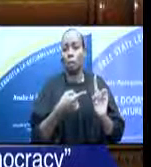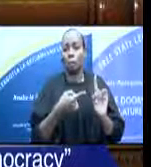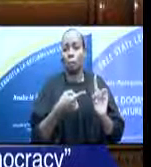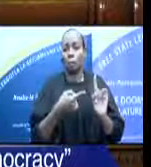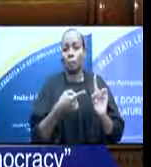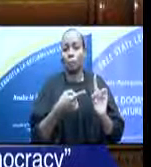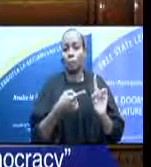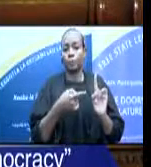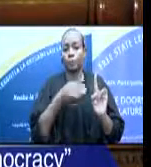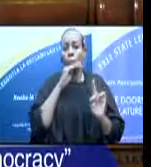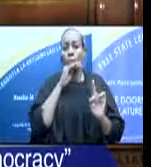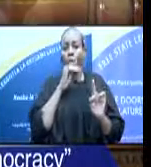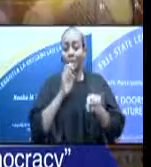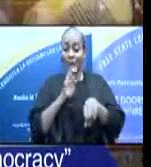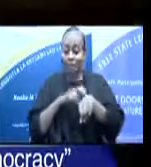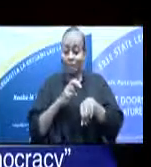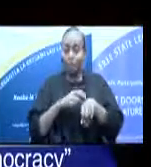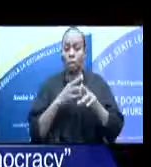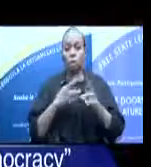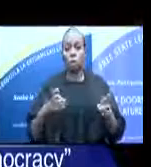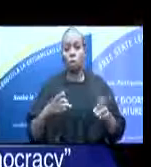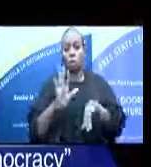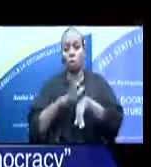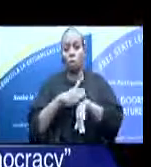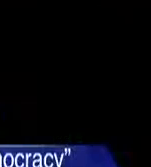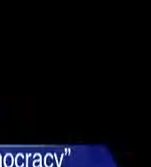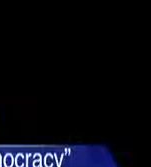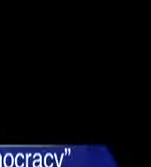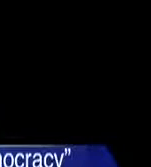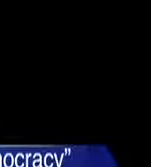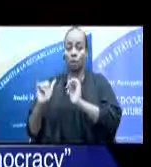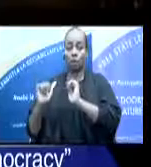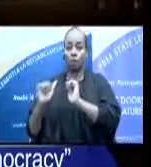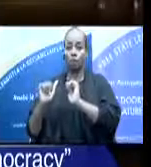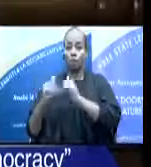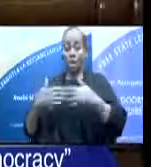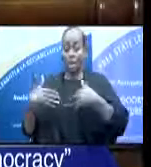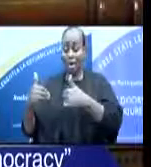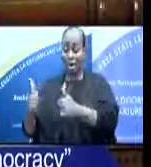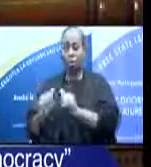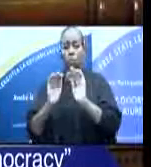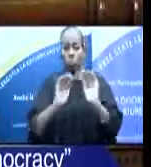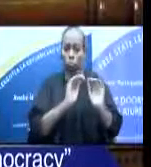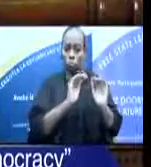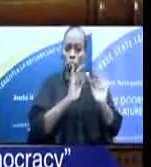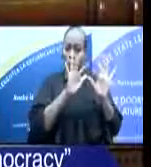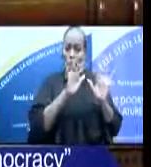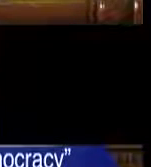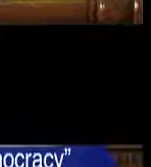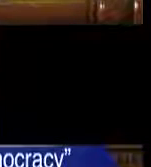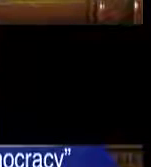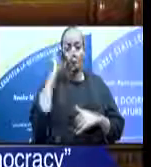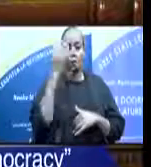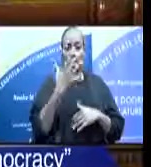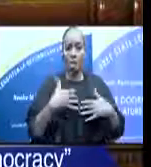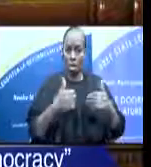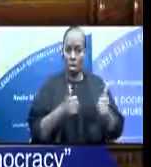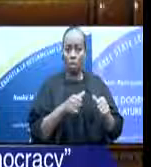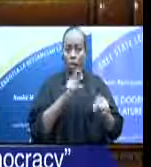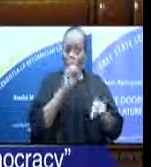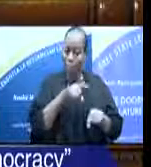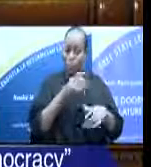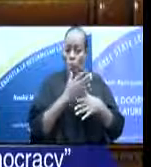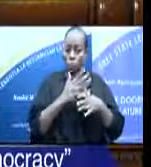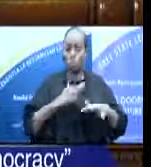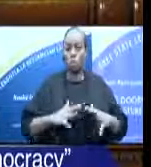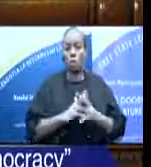and this requires more resources to give to the Department of Health to take good care of them. Let us join hands and support the department